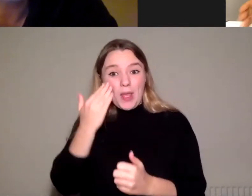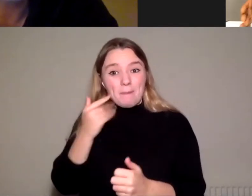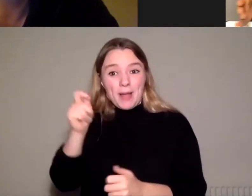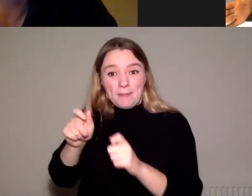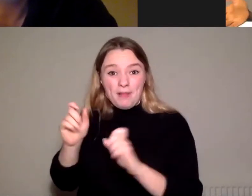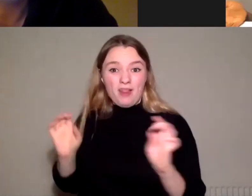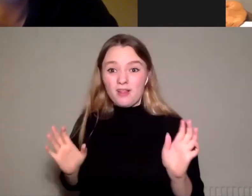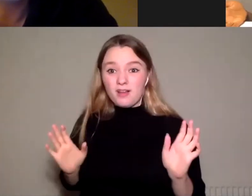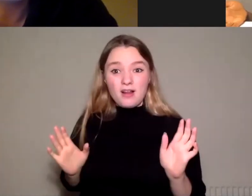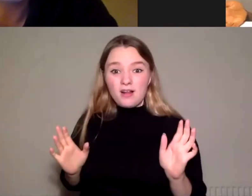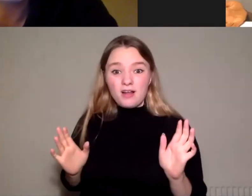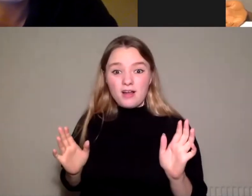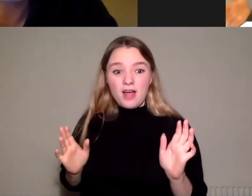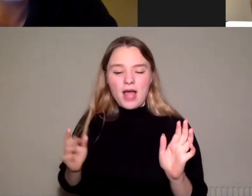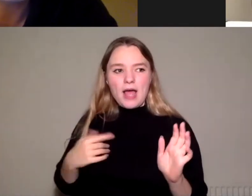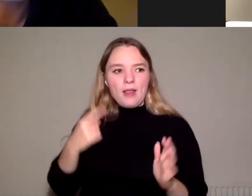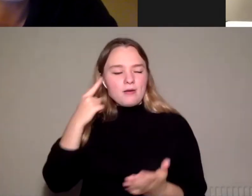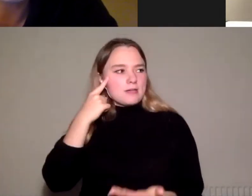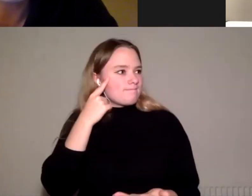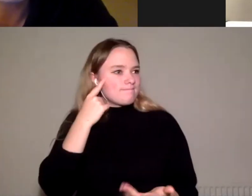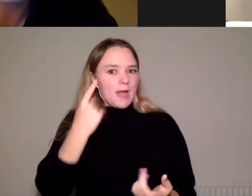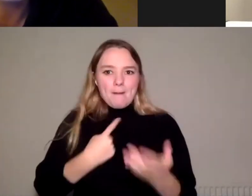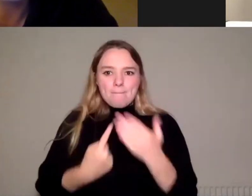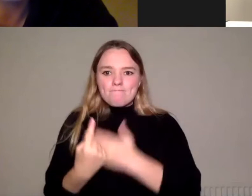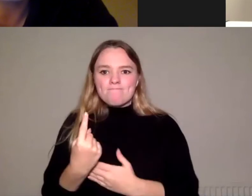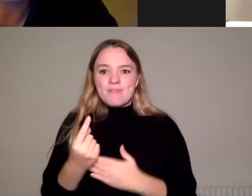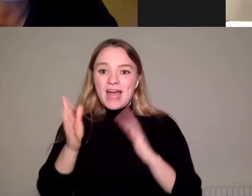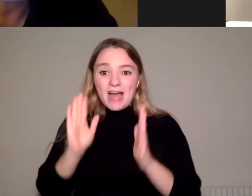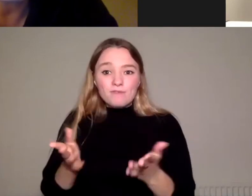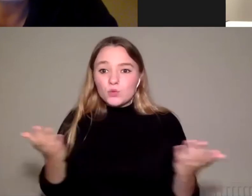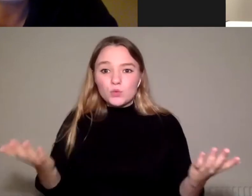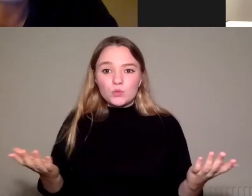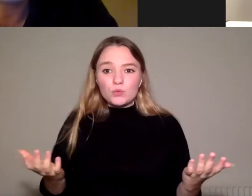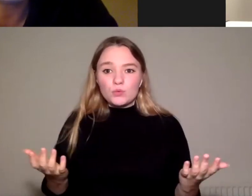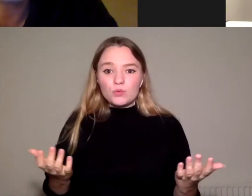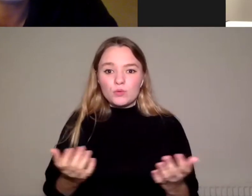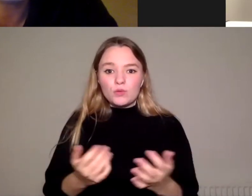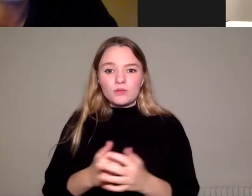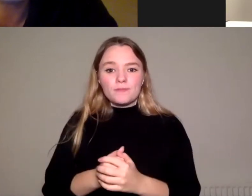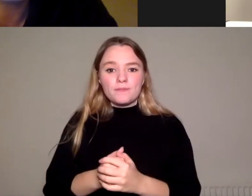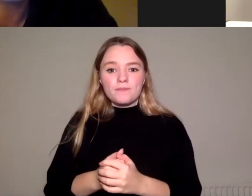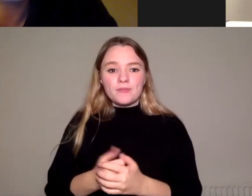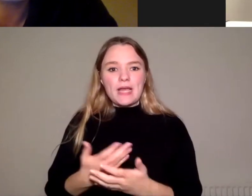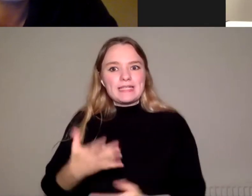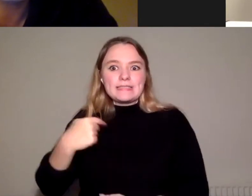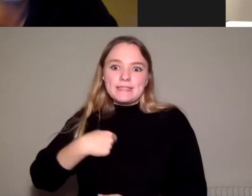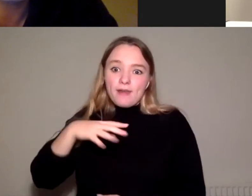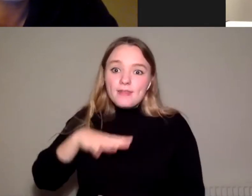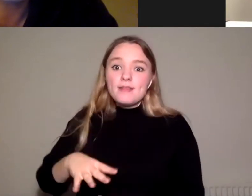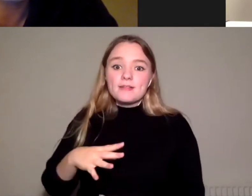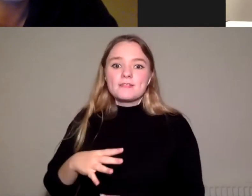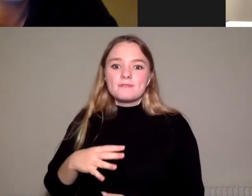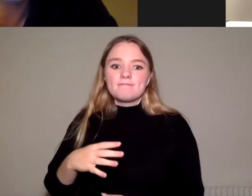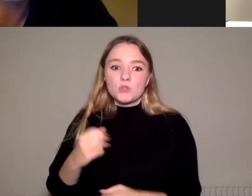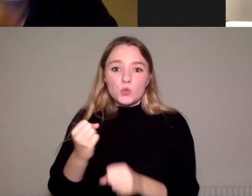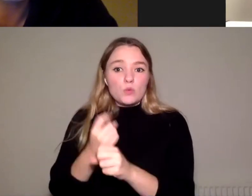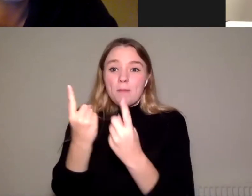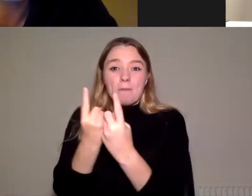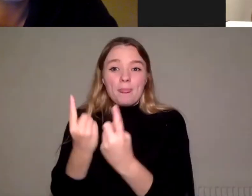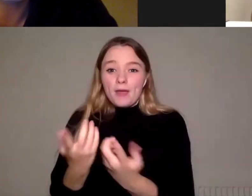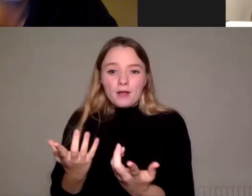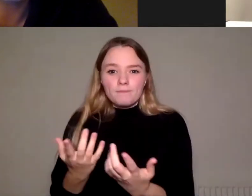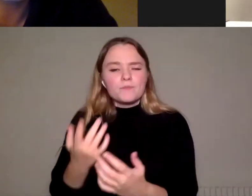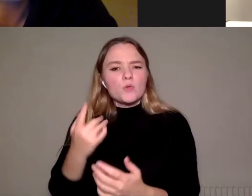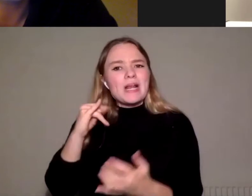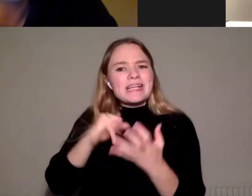because who else would do it? So I always felt that I needed to do it. When I saw Sam had made an